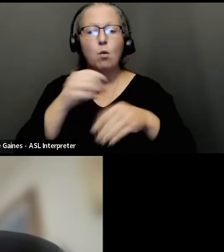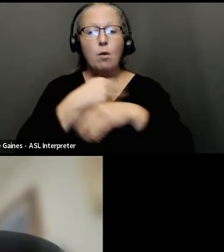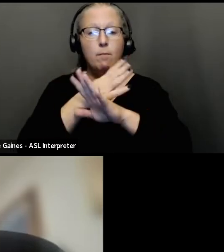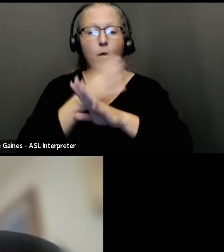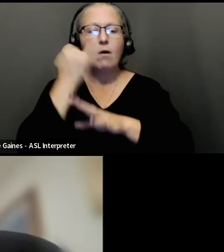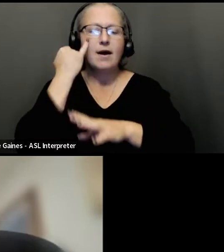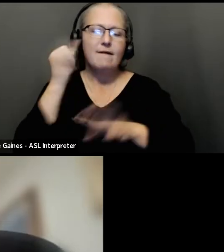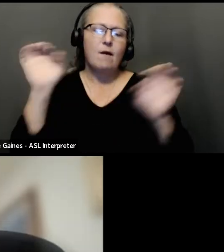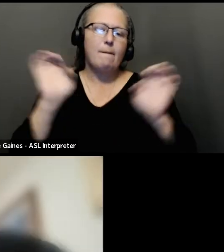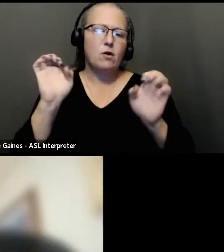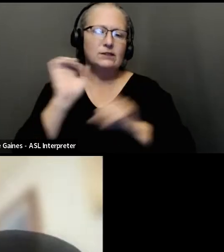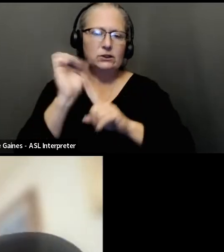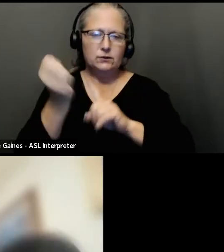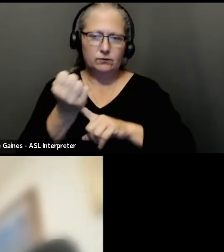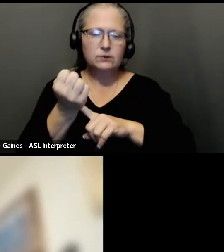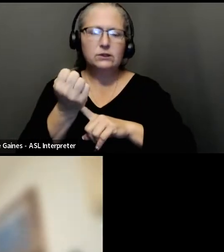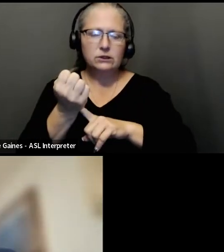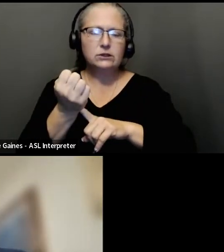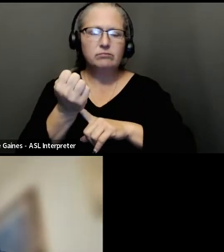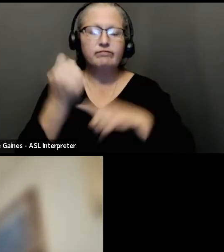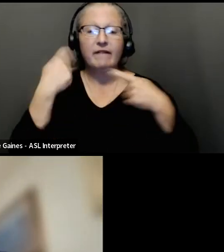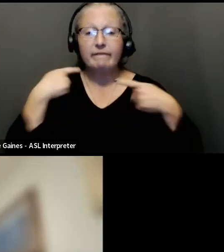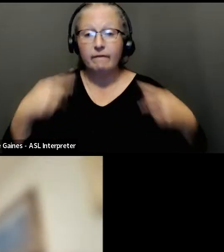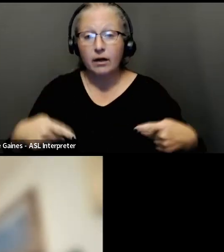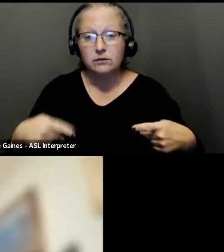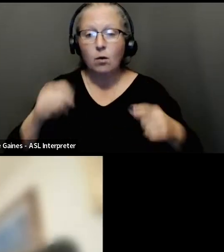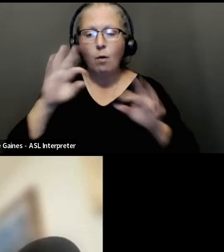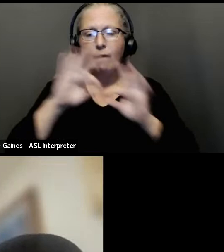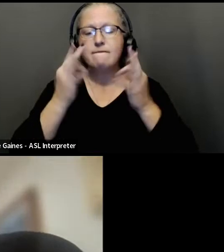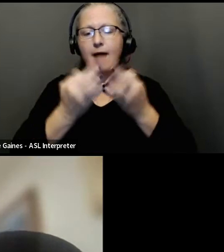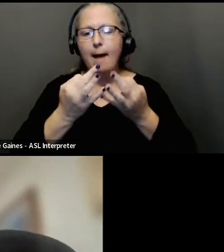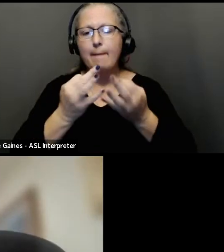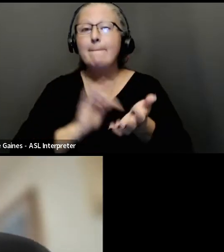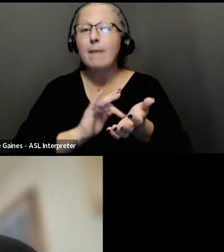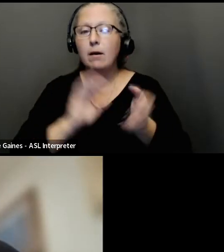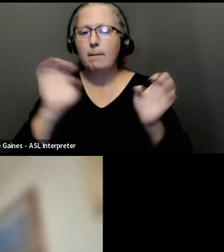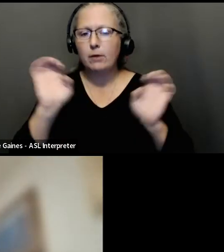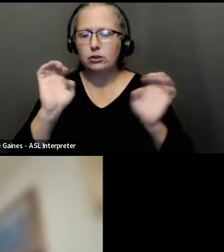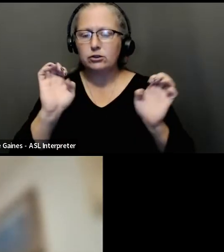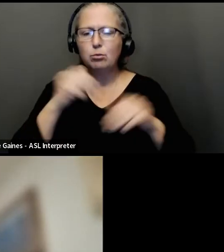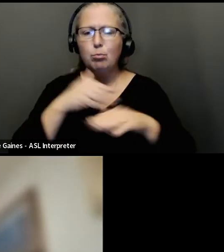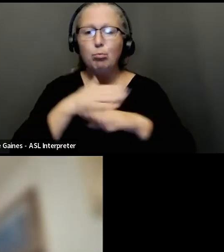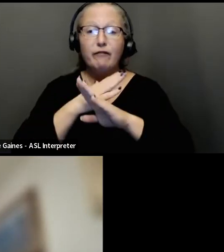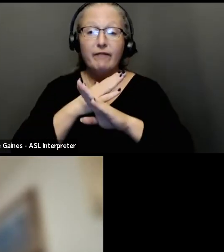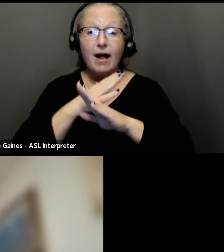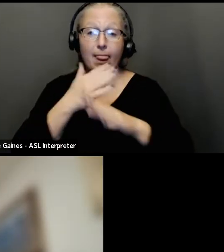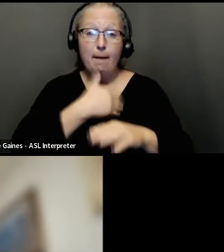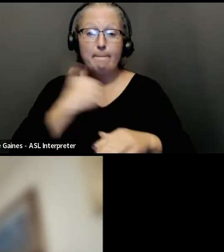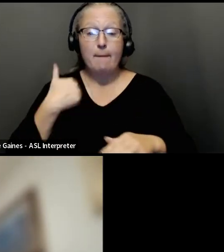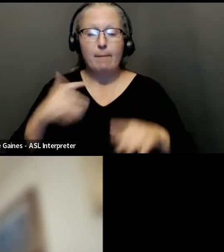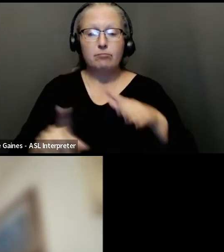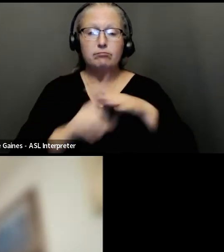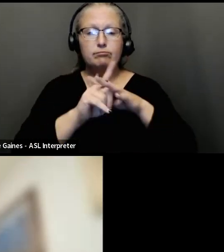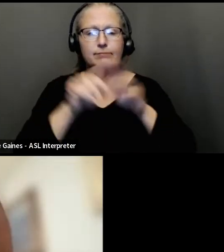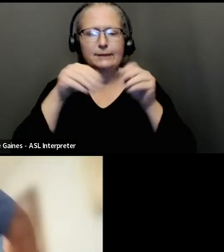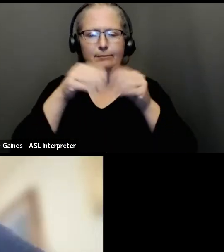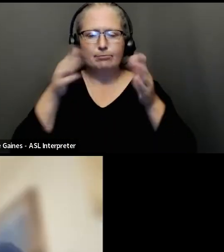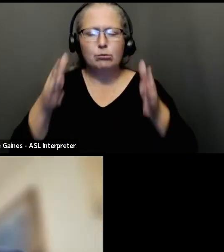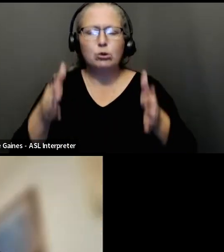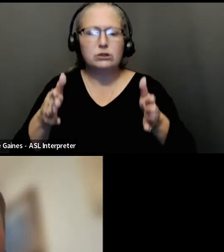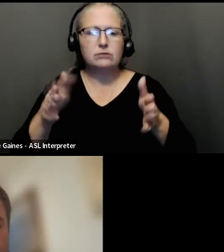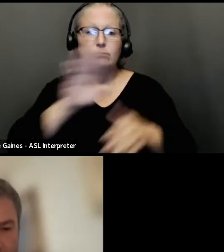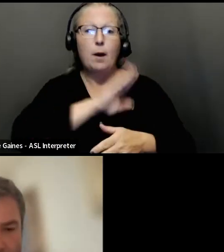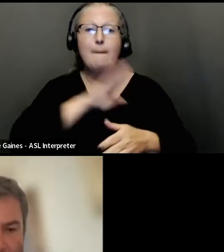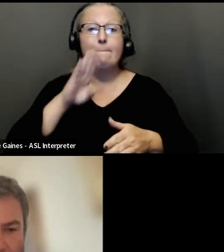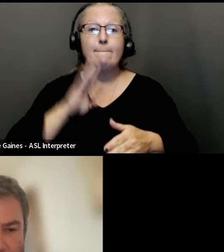emergency circumstances, which includes a physical or family medical emergency that prevents a member from attending in person. The board